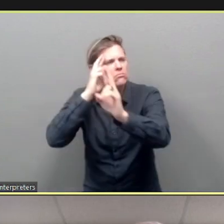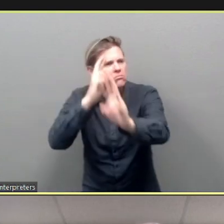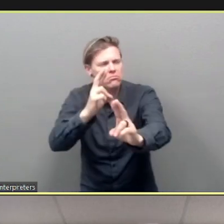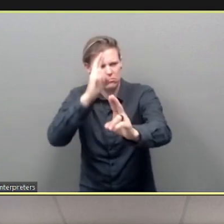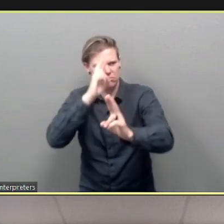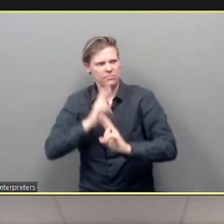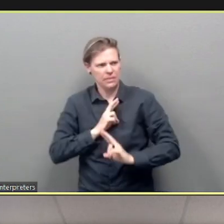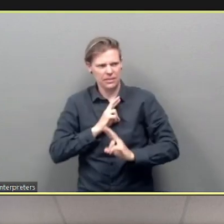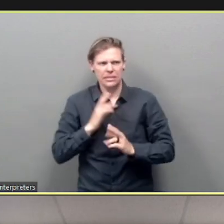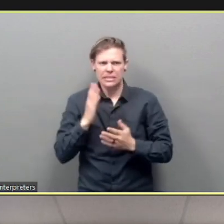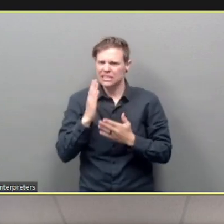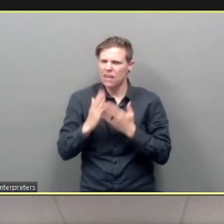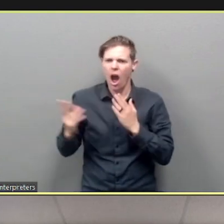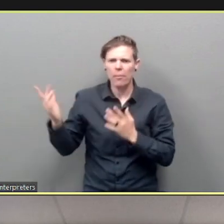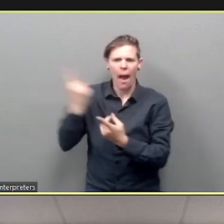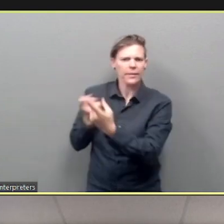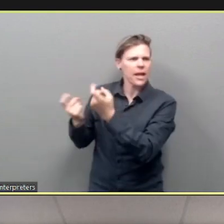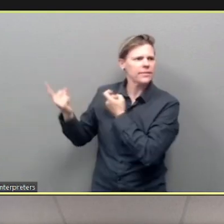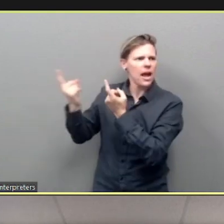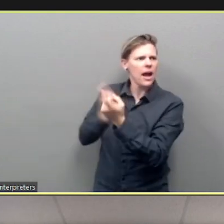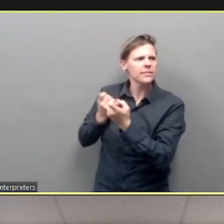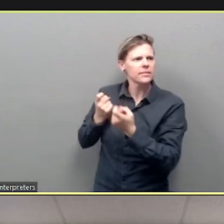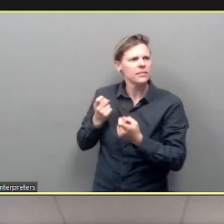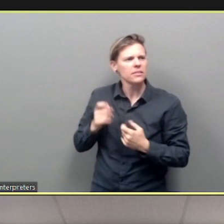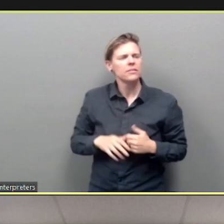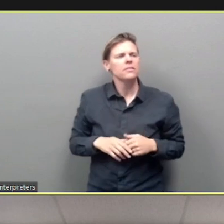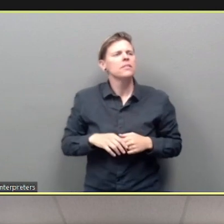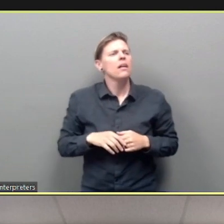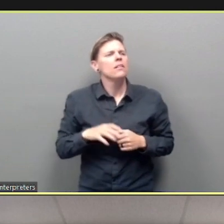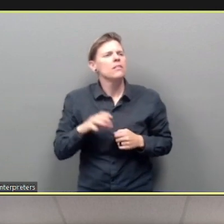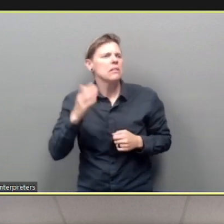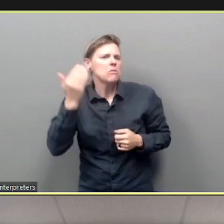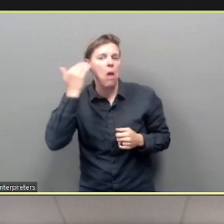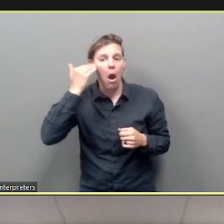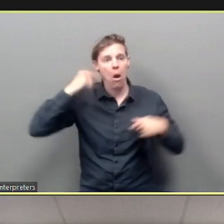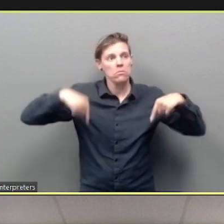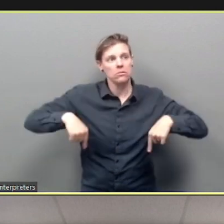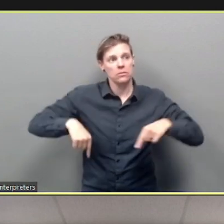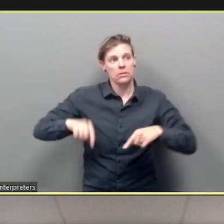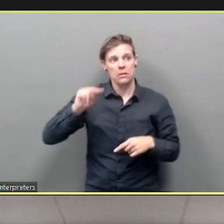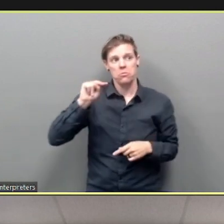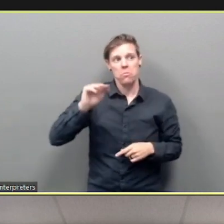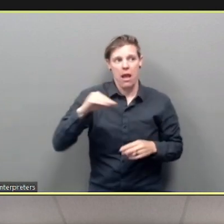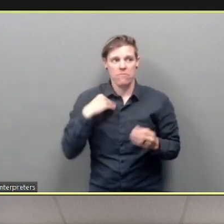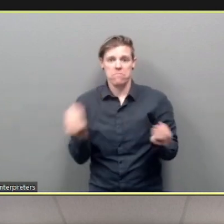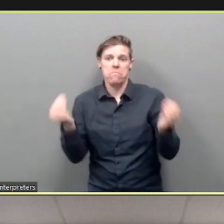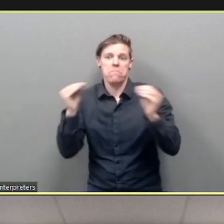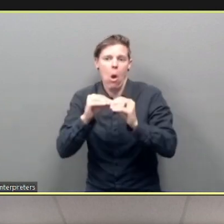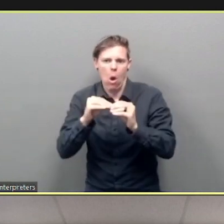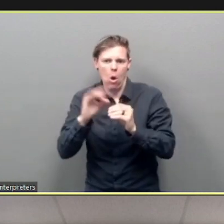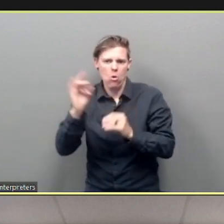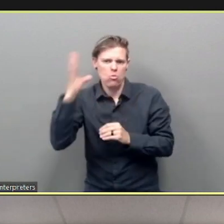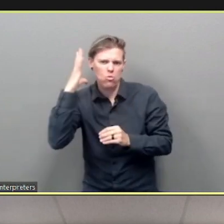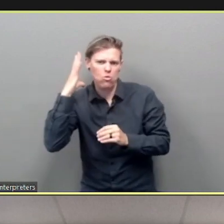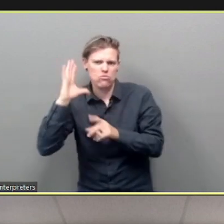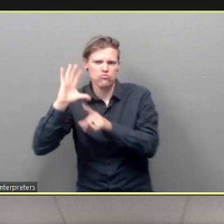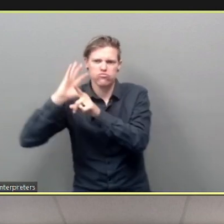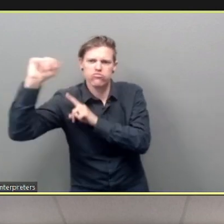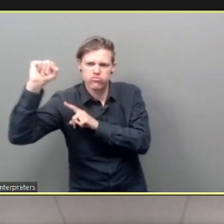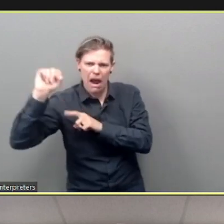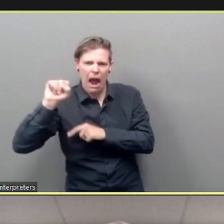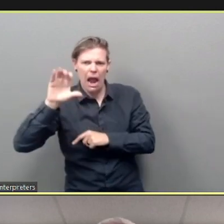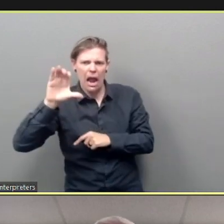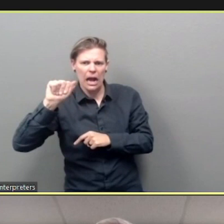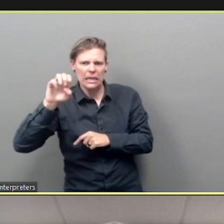lately saying, you know, New Mexico has more cases than Arizona. New Mexico has a